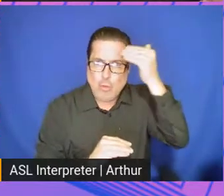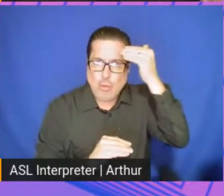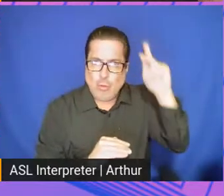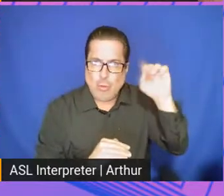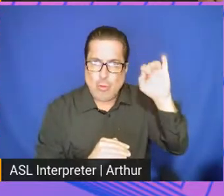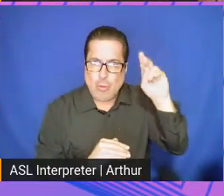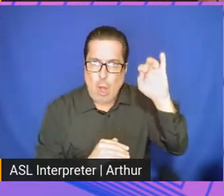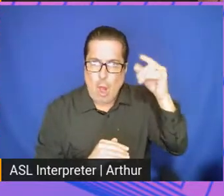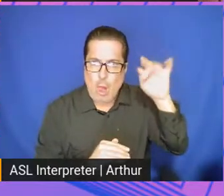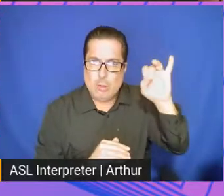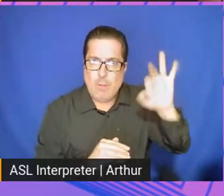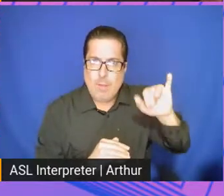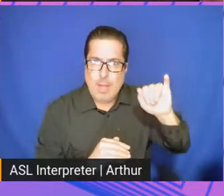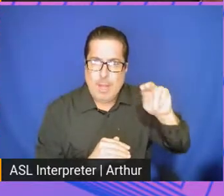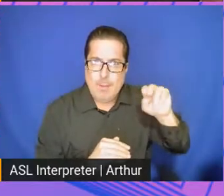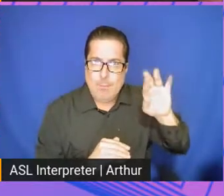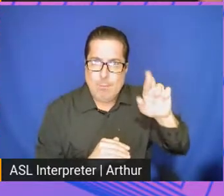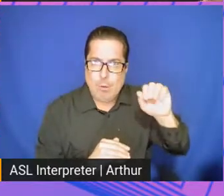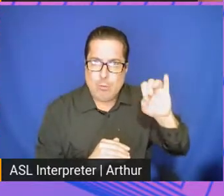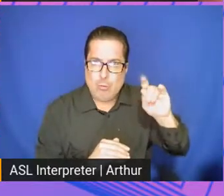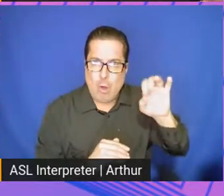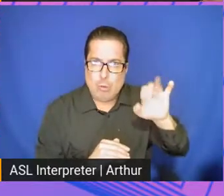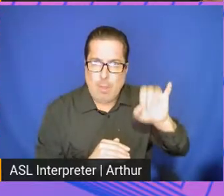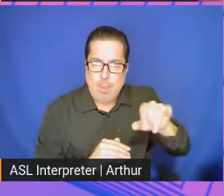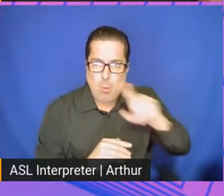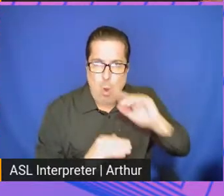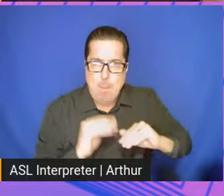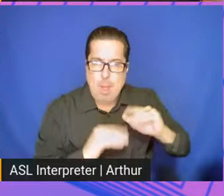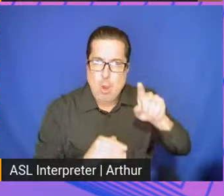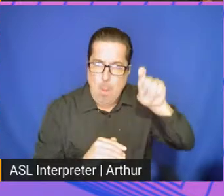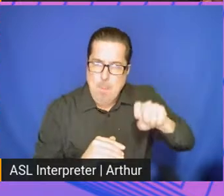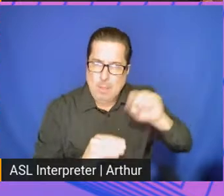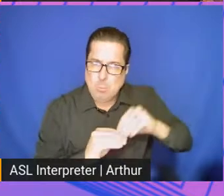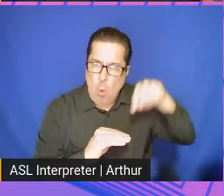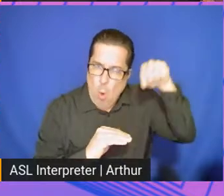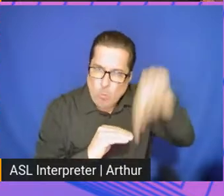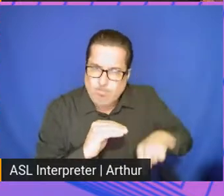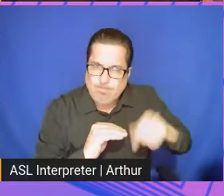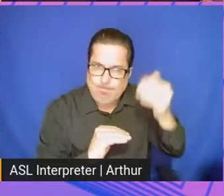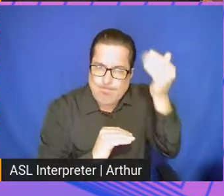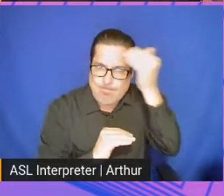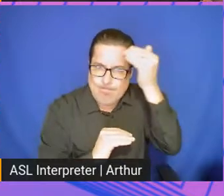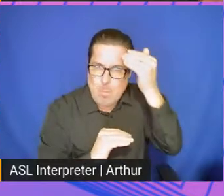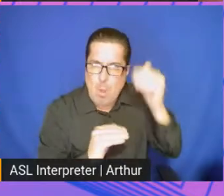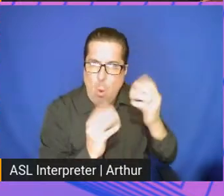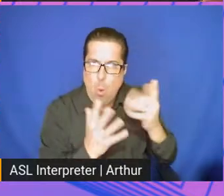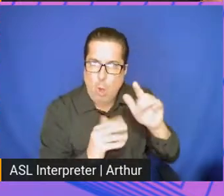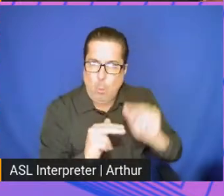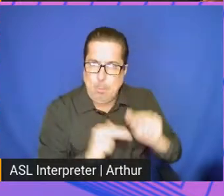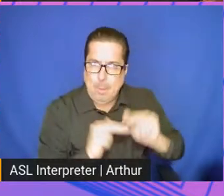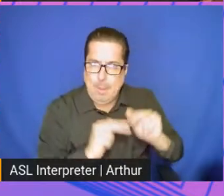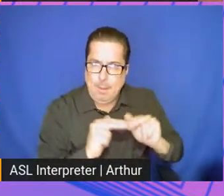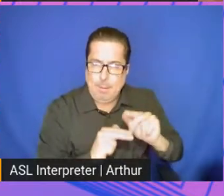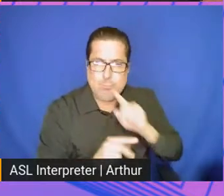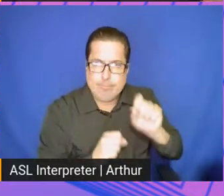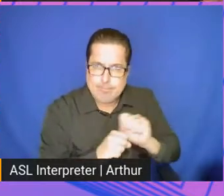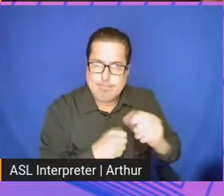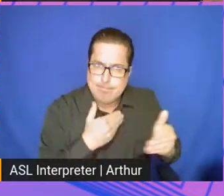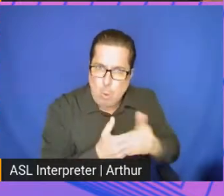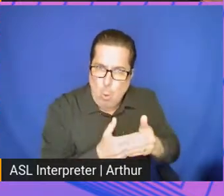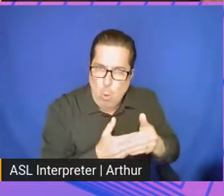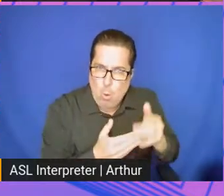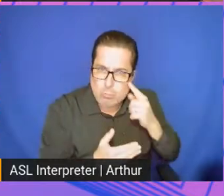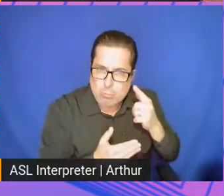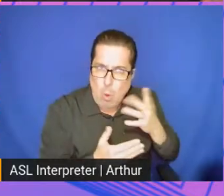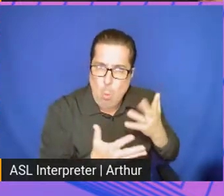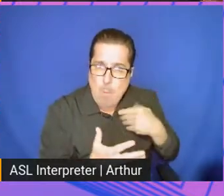building. So you have to be intimately familiar with what you're building, and you have to be really thoughtful of all of those resources.